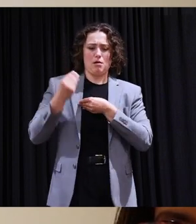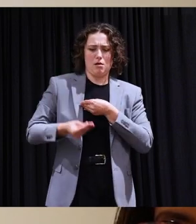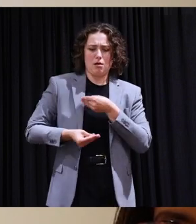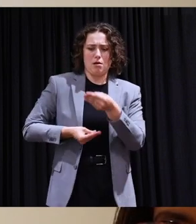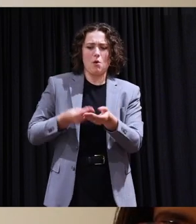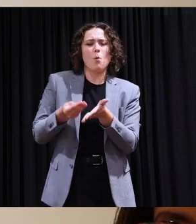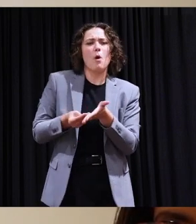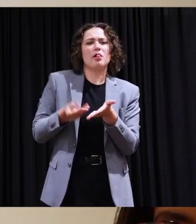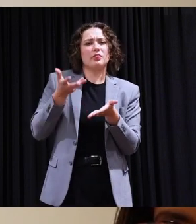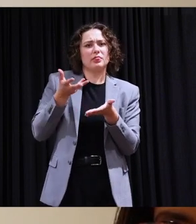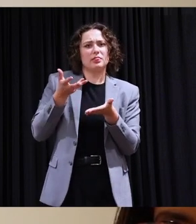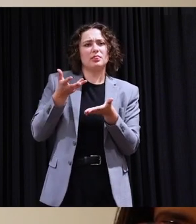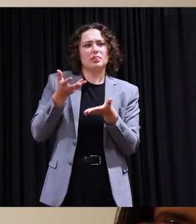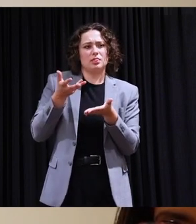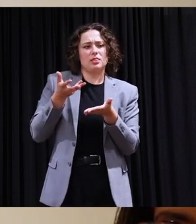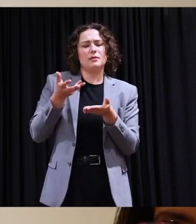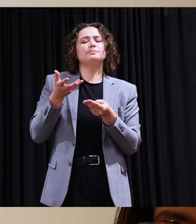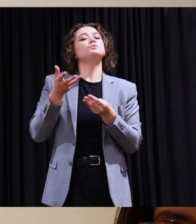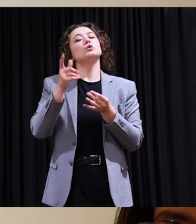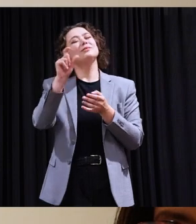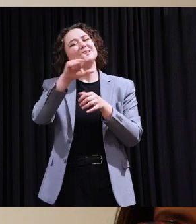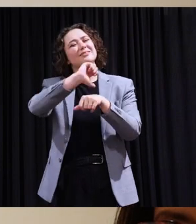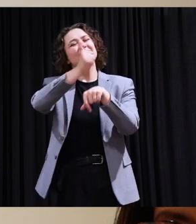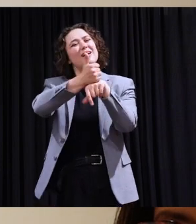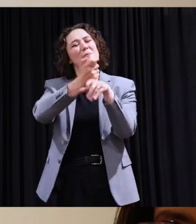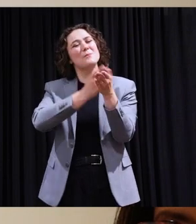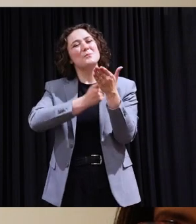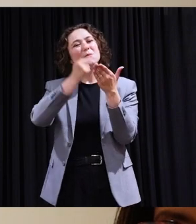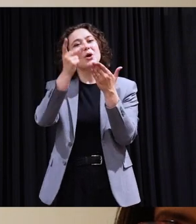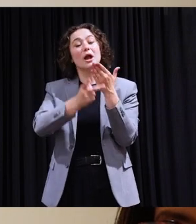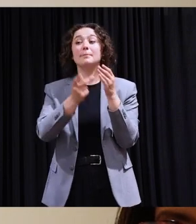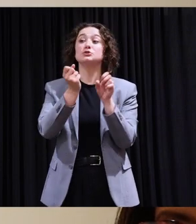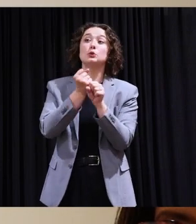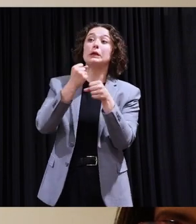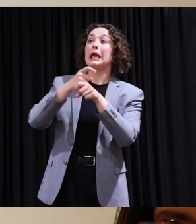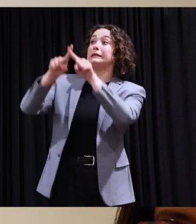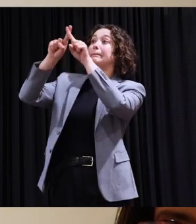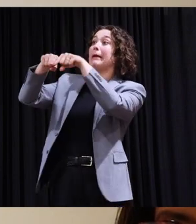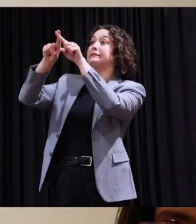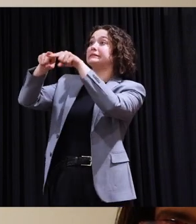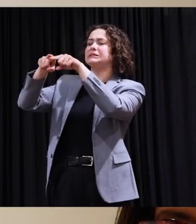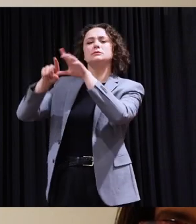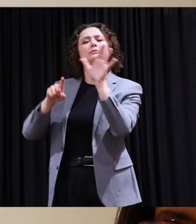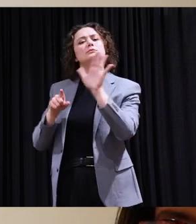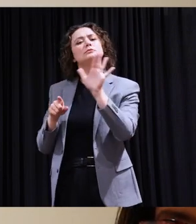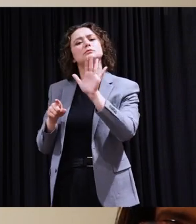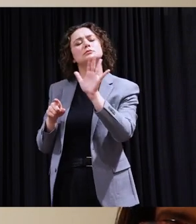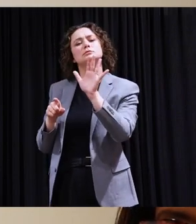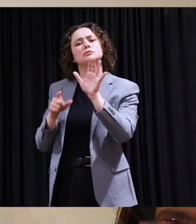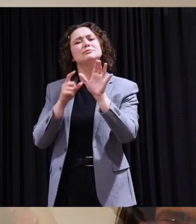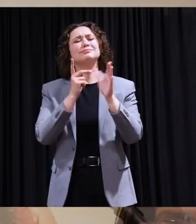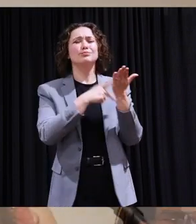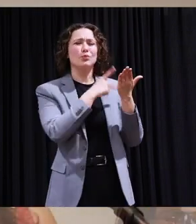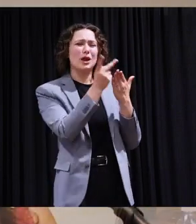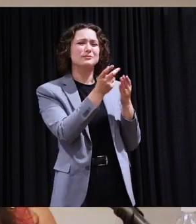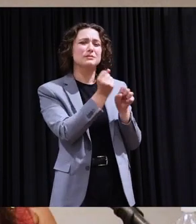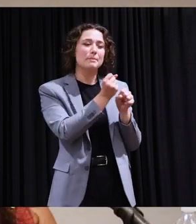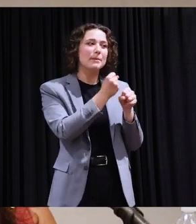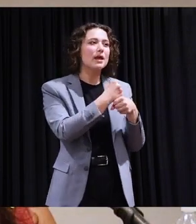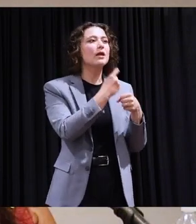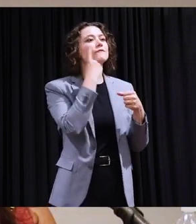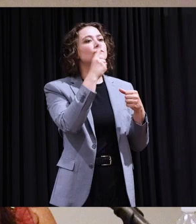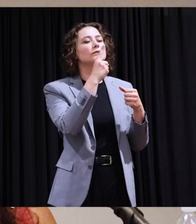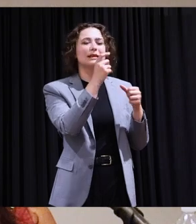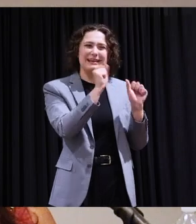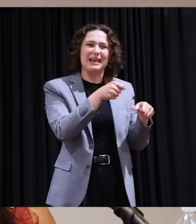we are putting programs in place that don't create dependency, but allow for resiliency, what I need to